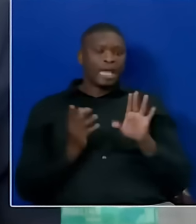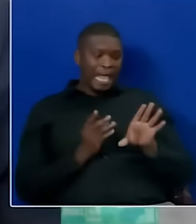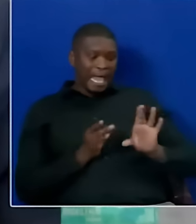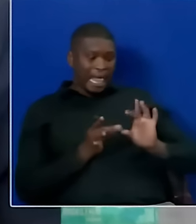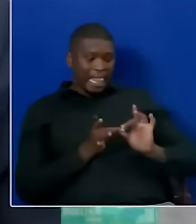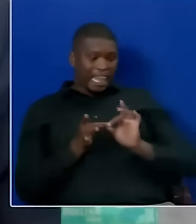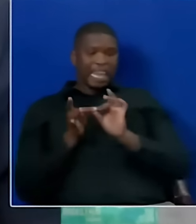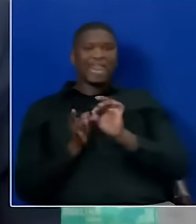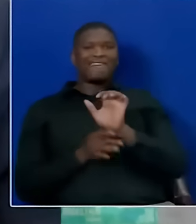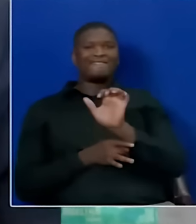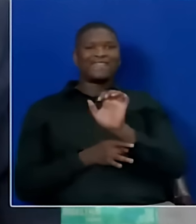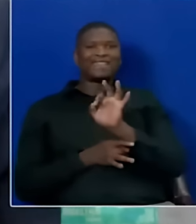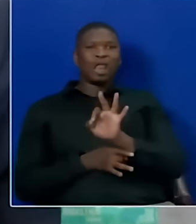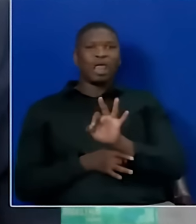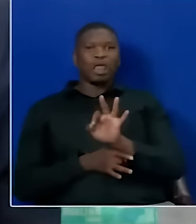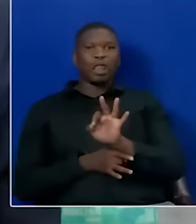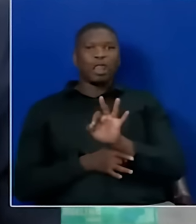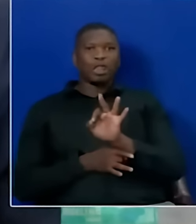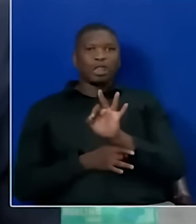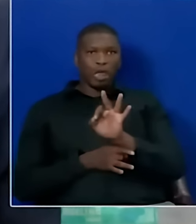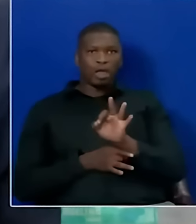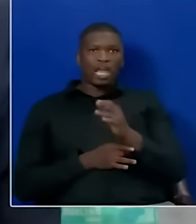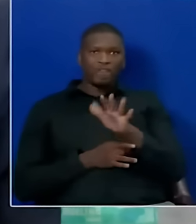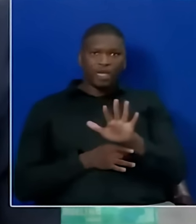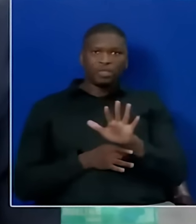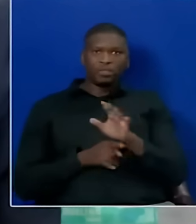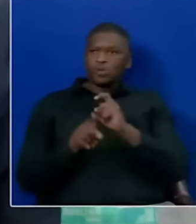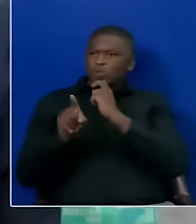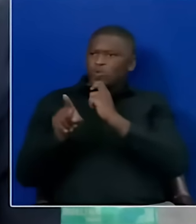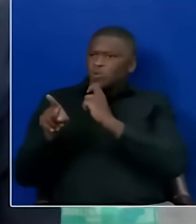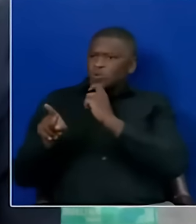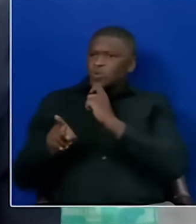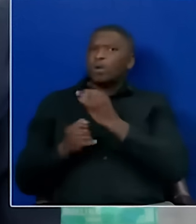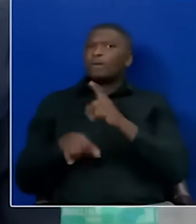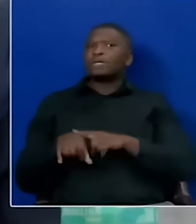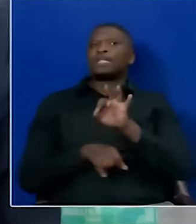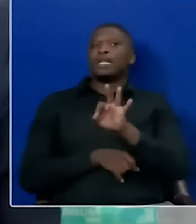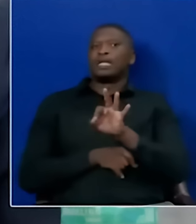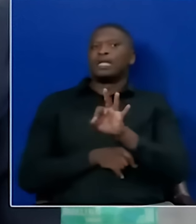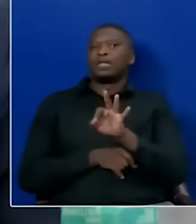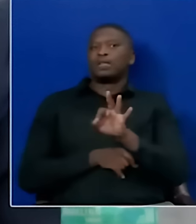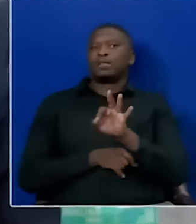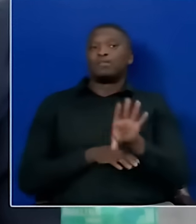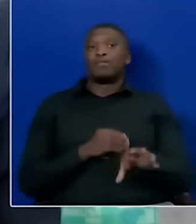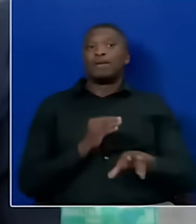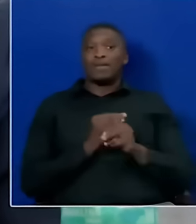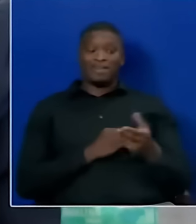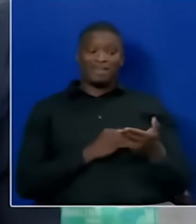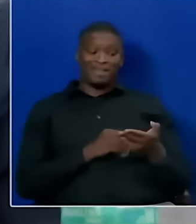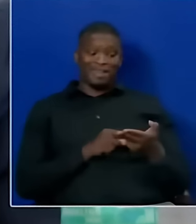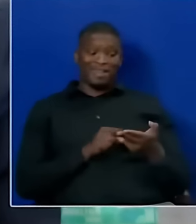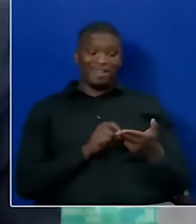linked to gun 5, commissioners. And the gun 5 is also linked to the Bramley case as well.